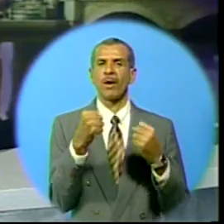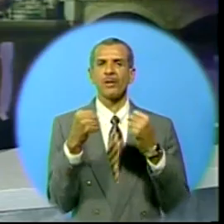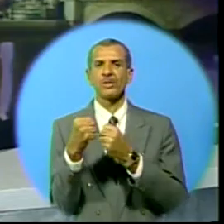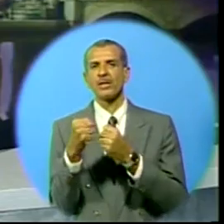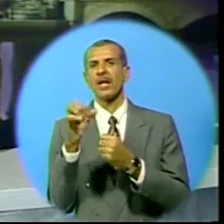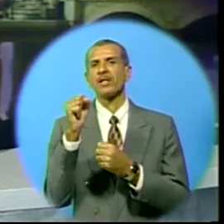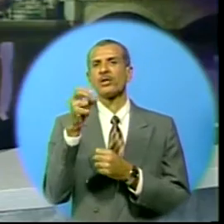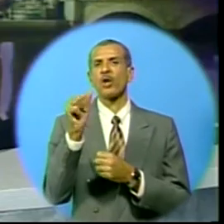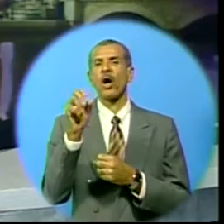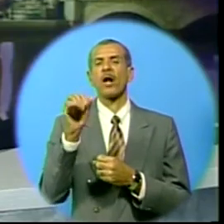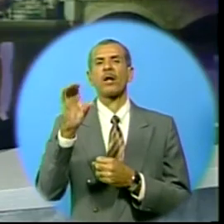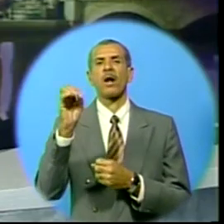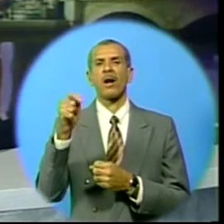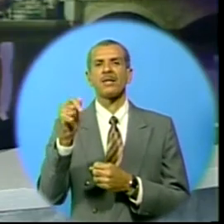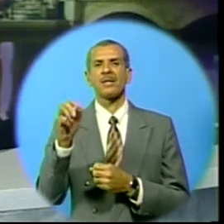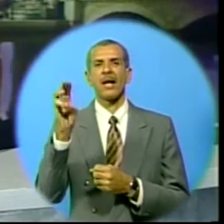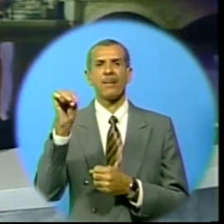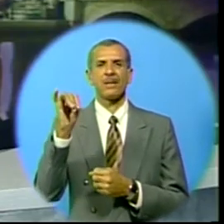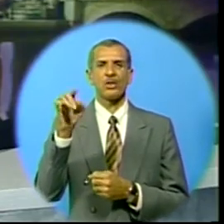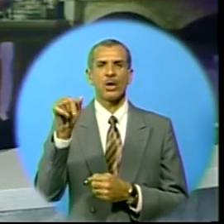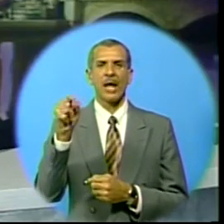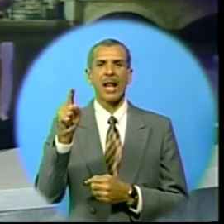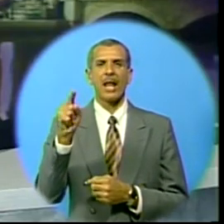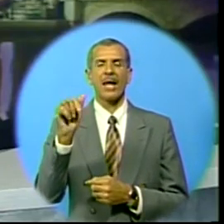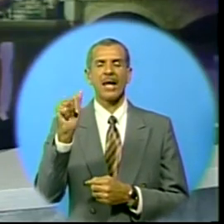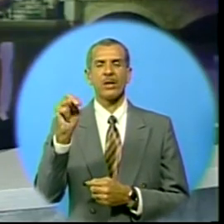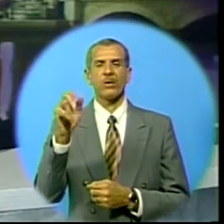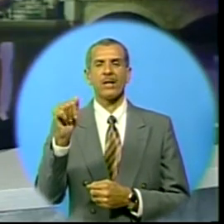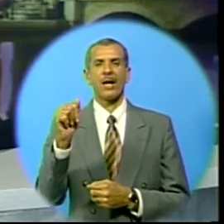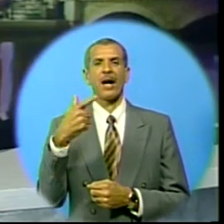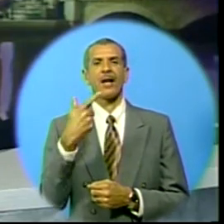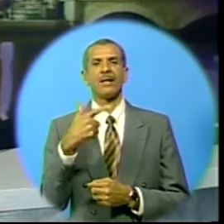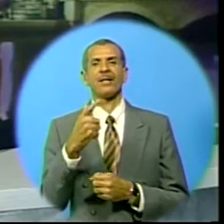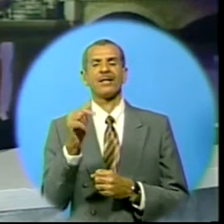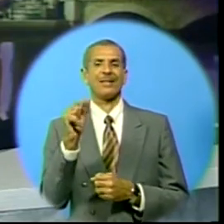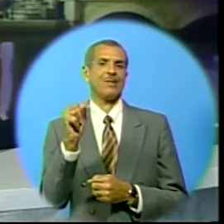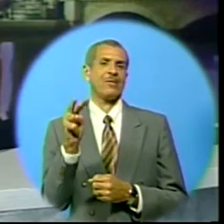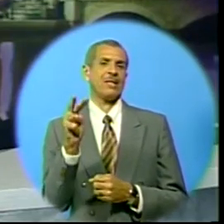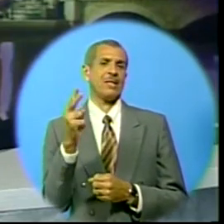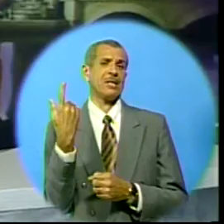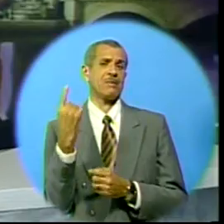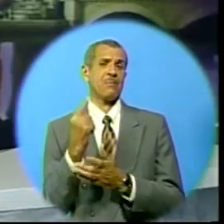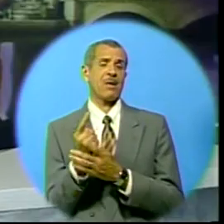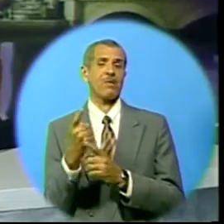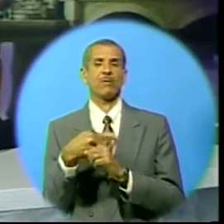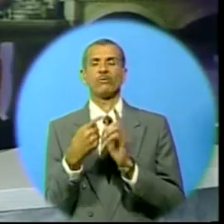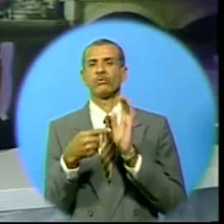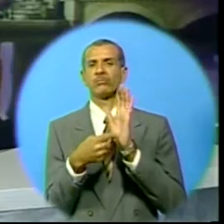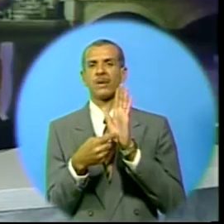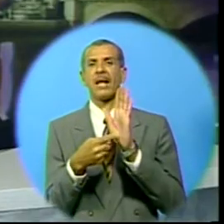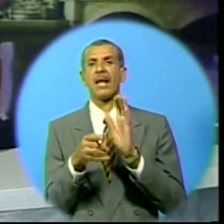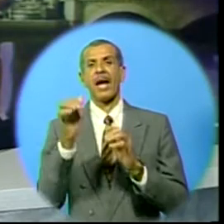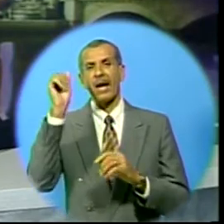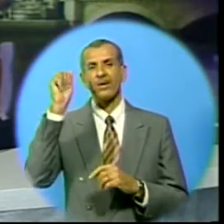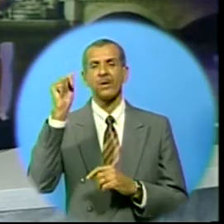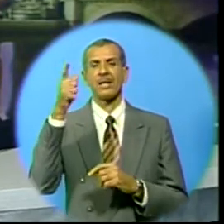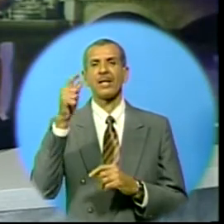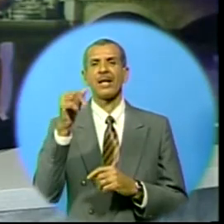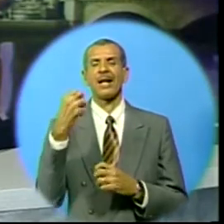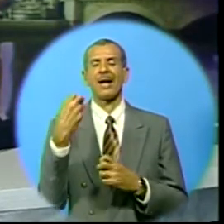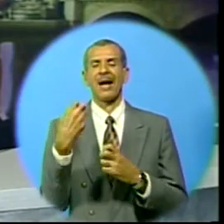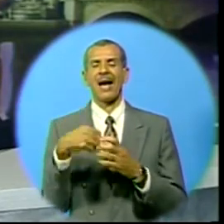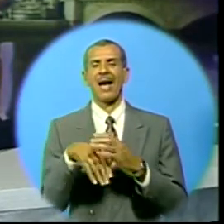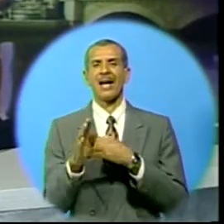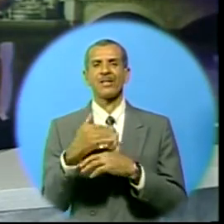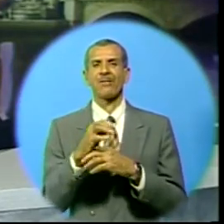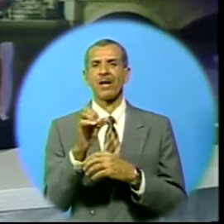and Miguel Antone, are back home after making their debut on cable television earlier this month. Antone, the Hands of Stone, who lost